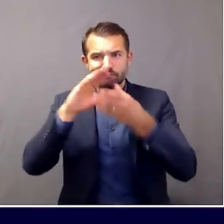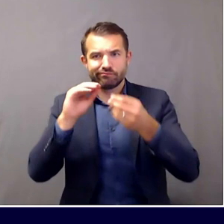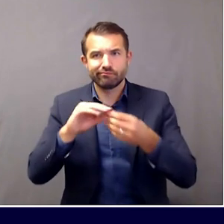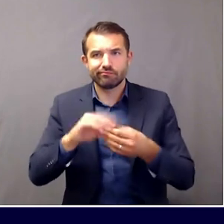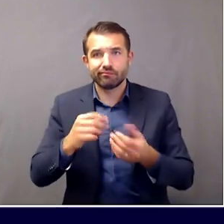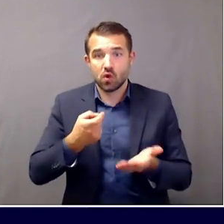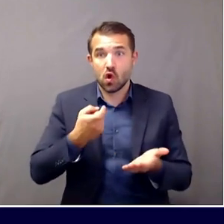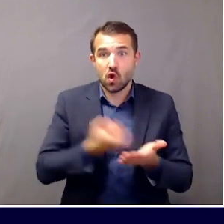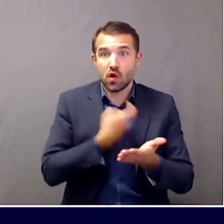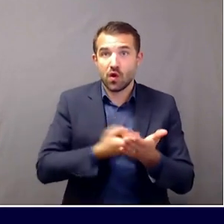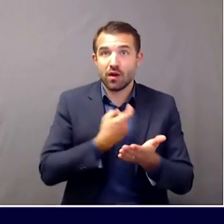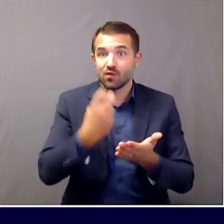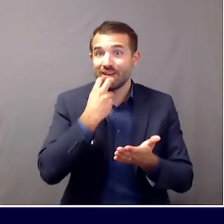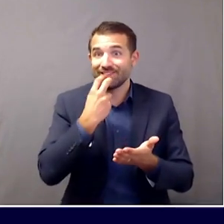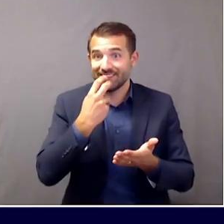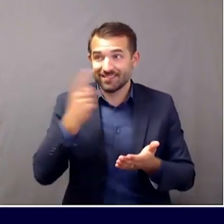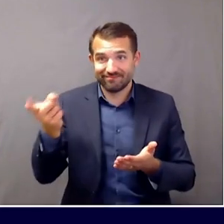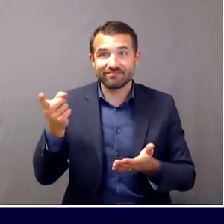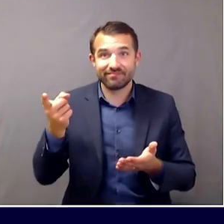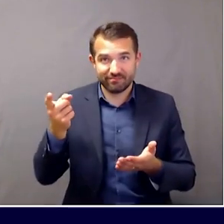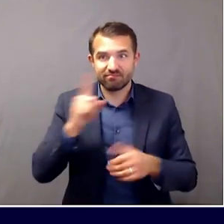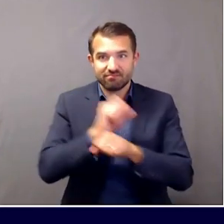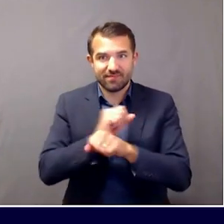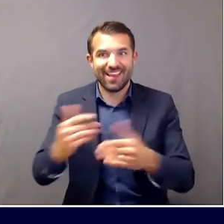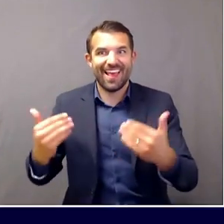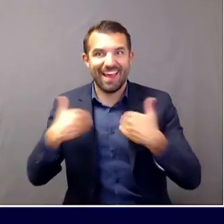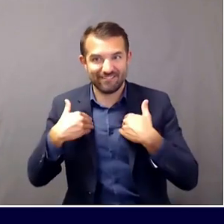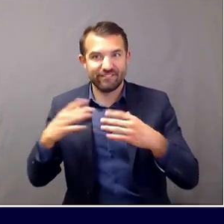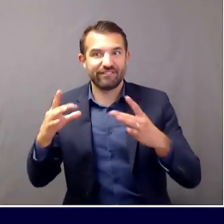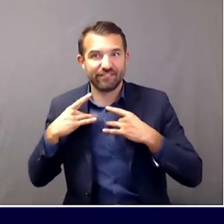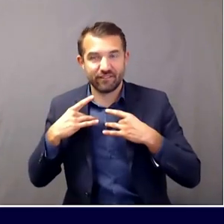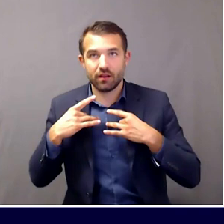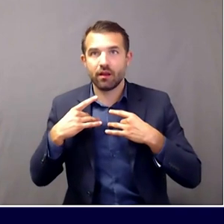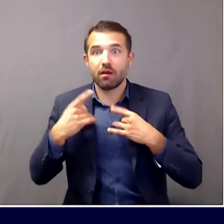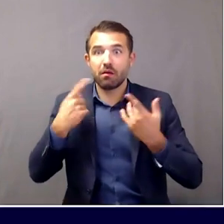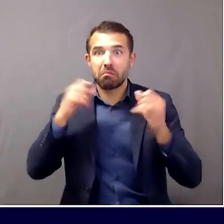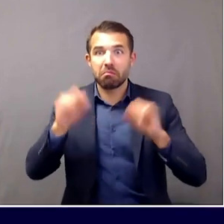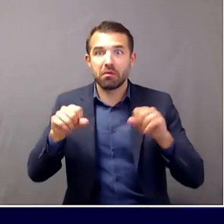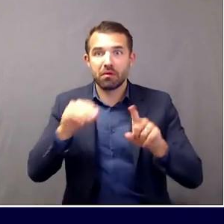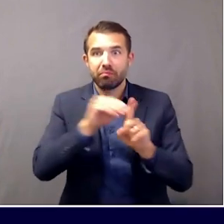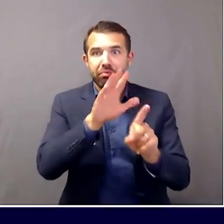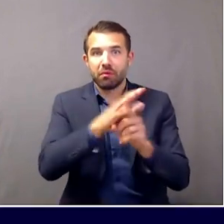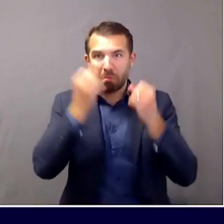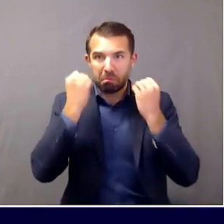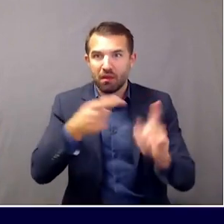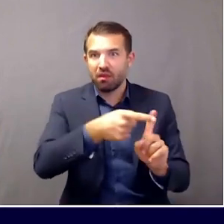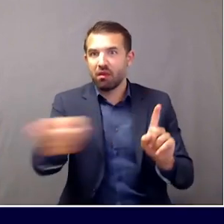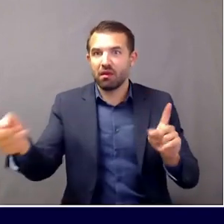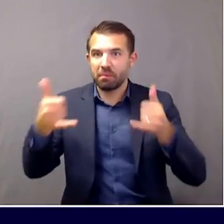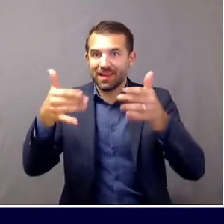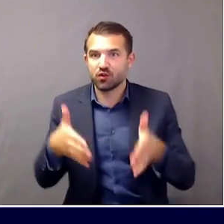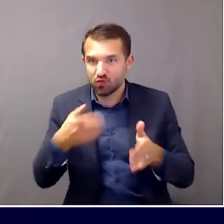that? Allison, right before this, I met with our epidemiology team to get the